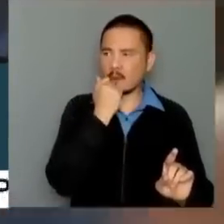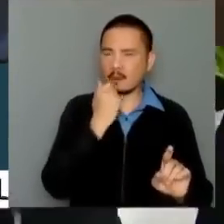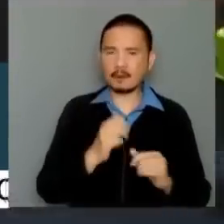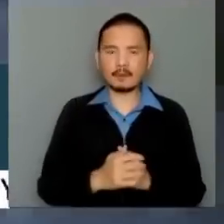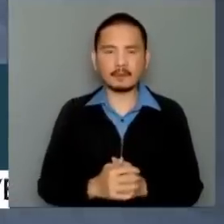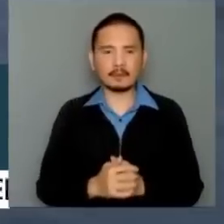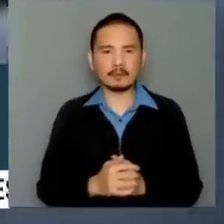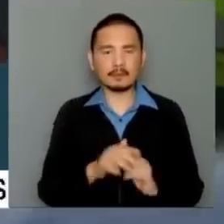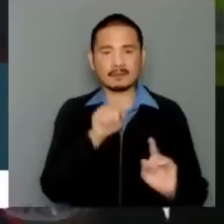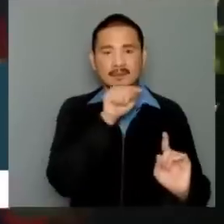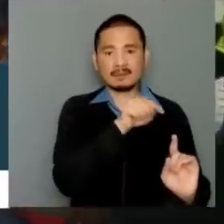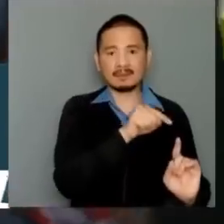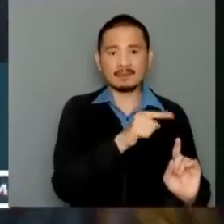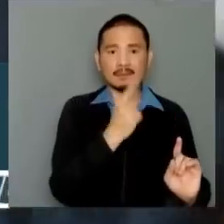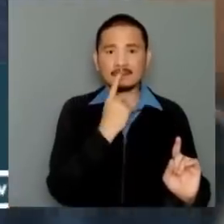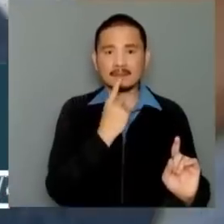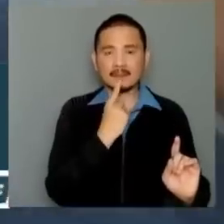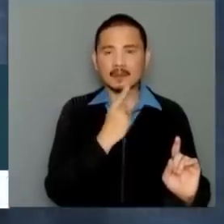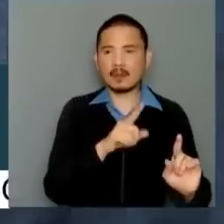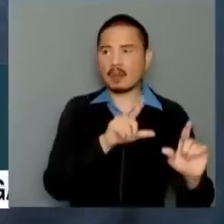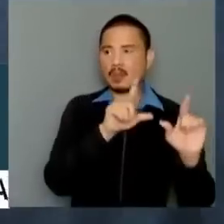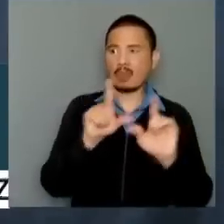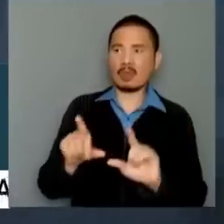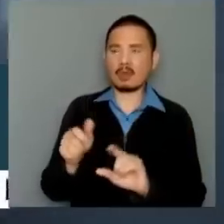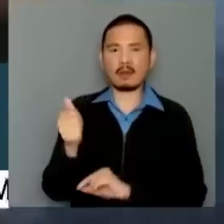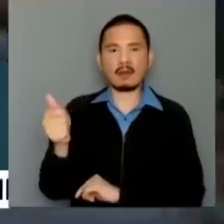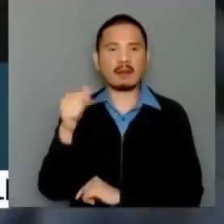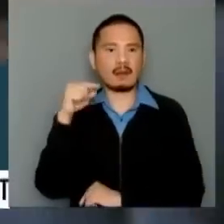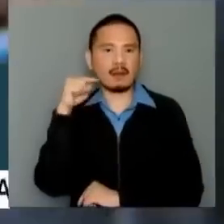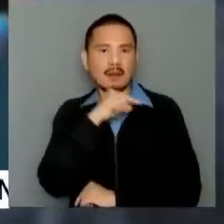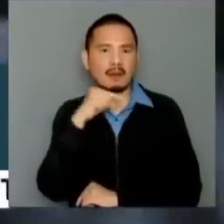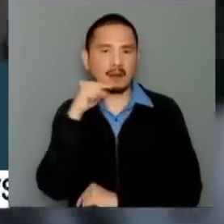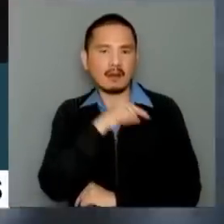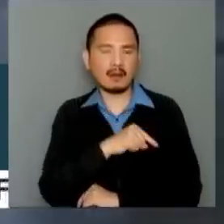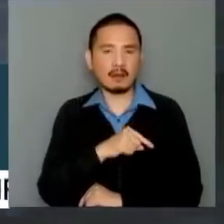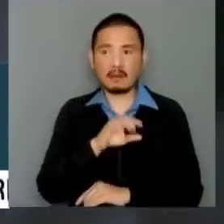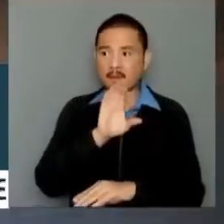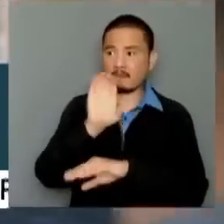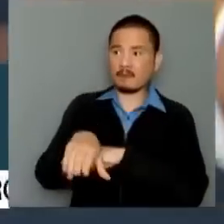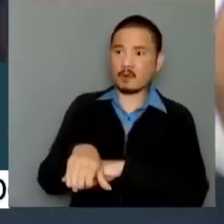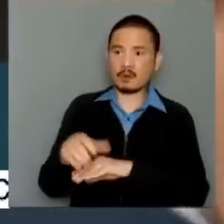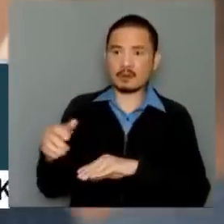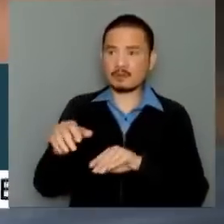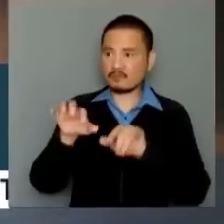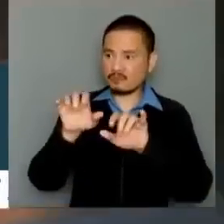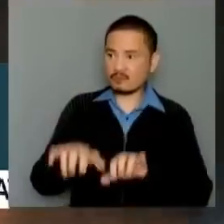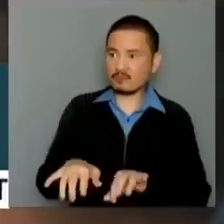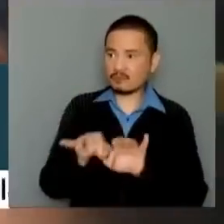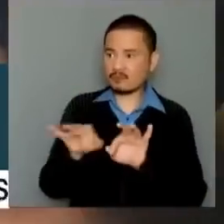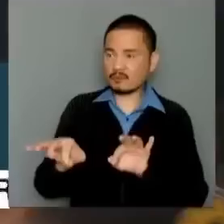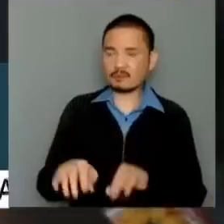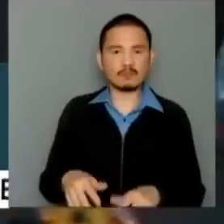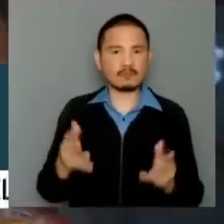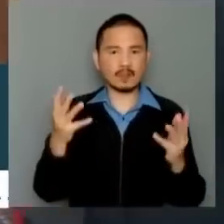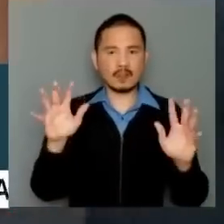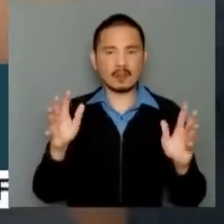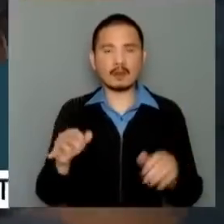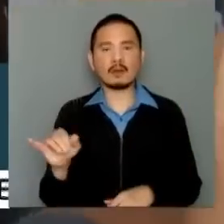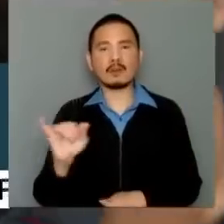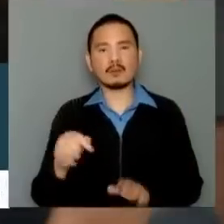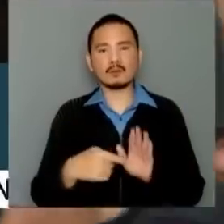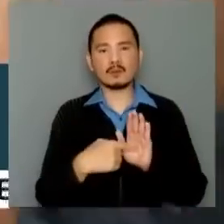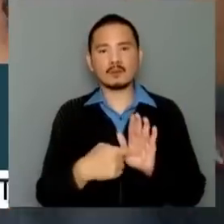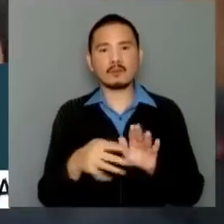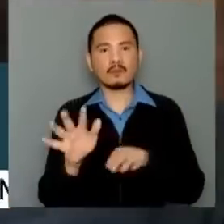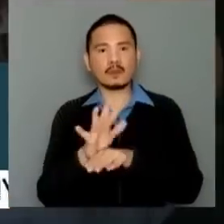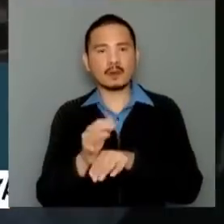former Secretary Aguirre, called Ragos a liar and denied he forced him to execute any affidavit. He even presented a video recording of